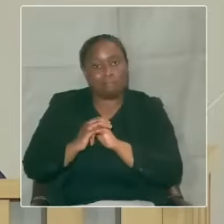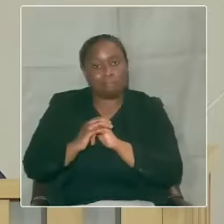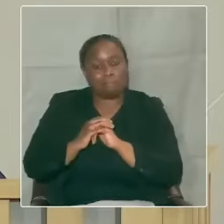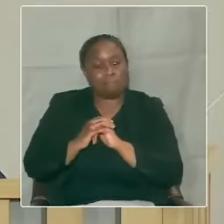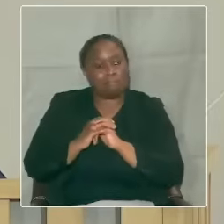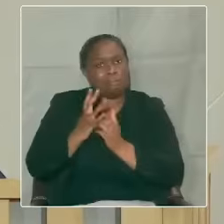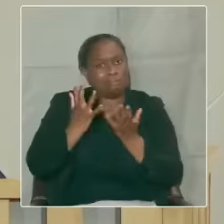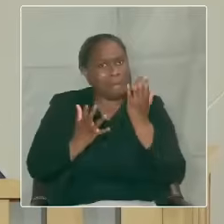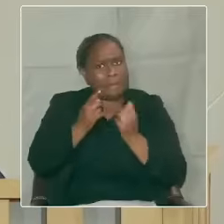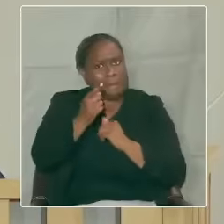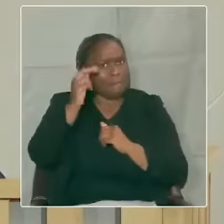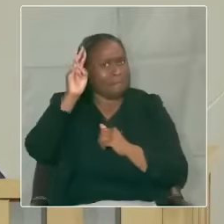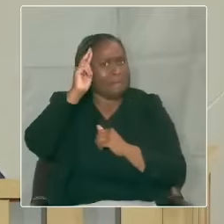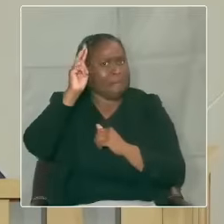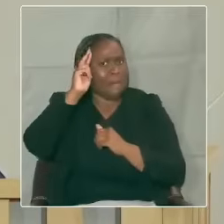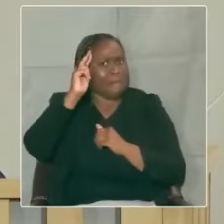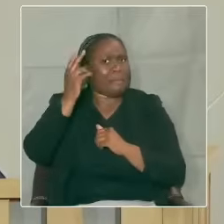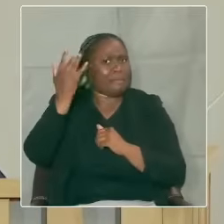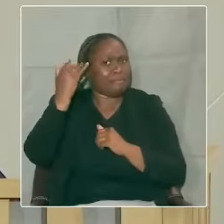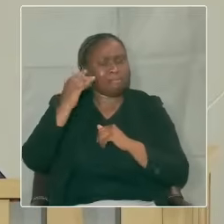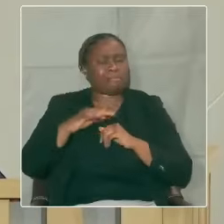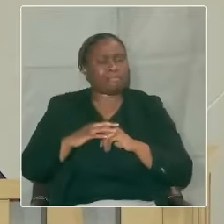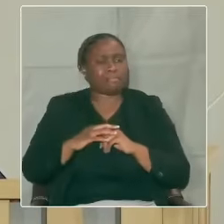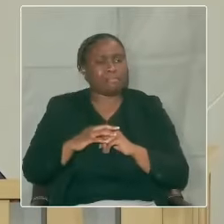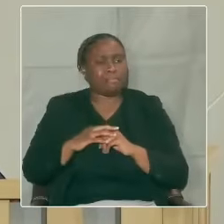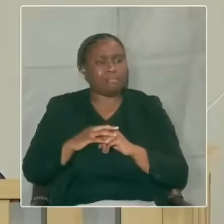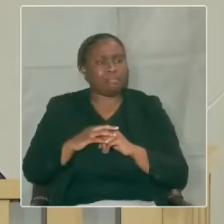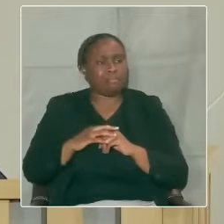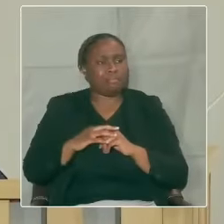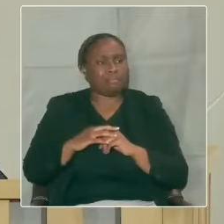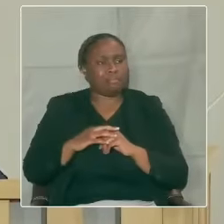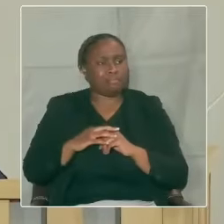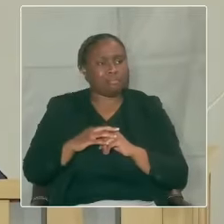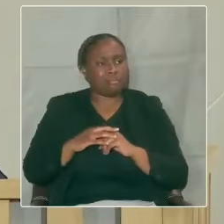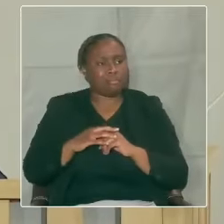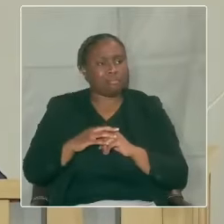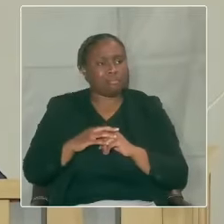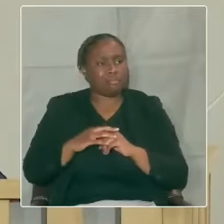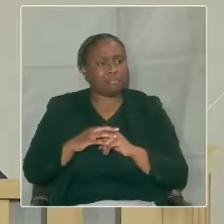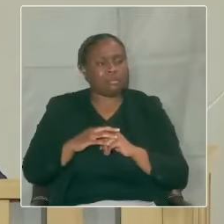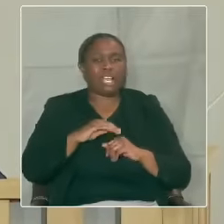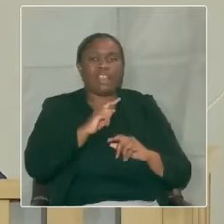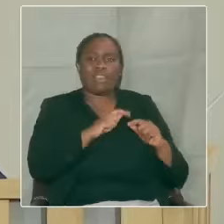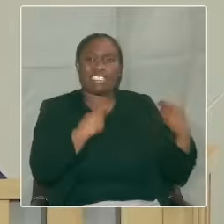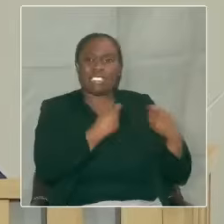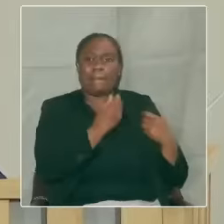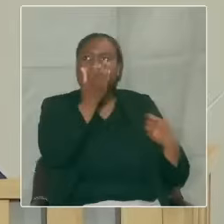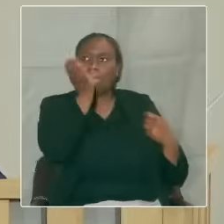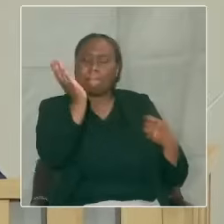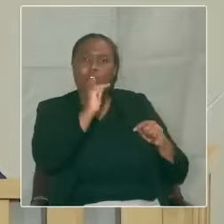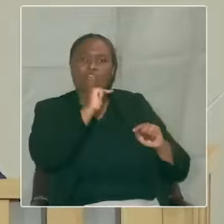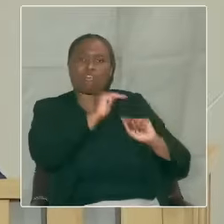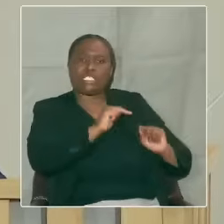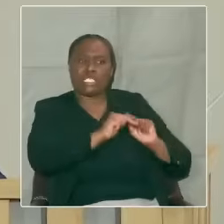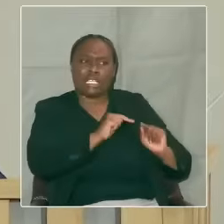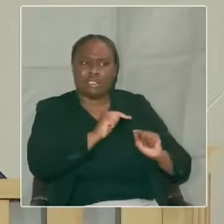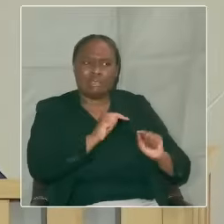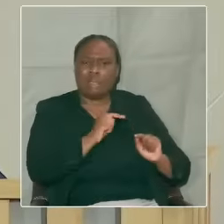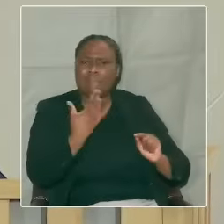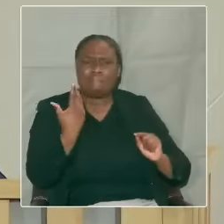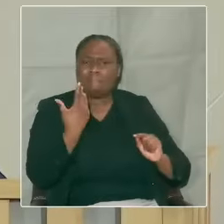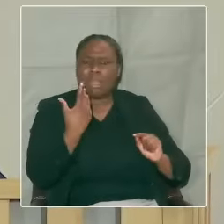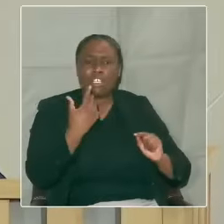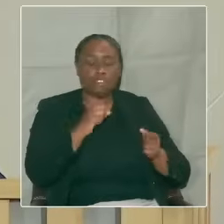as you remember, one of the criticism on the team was that it had no